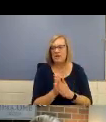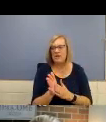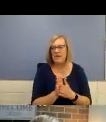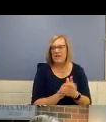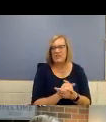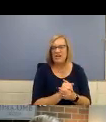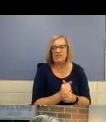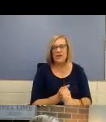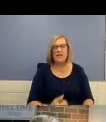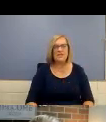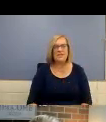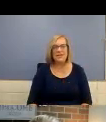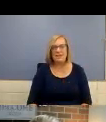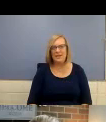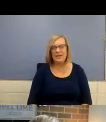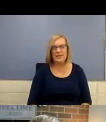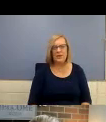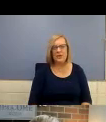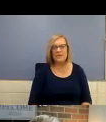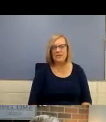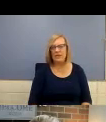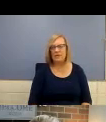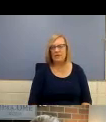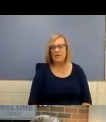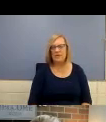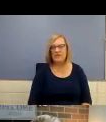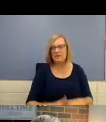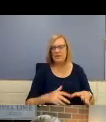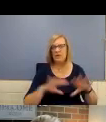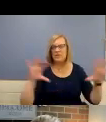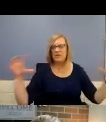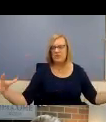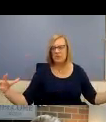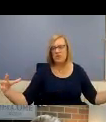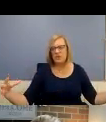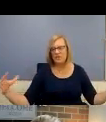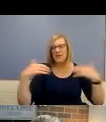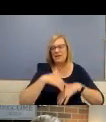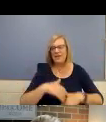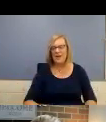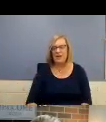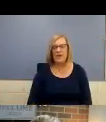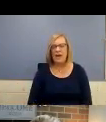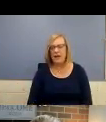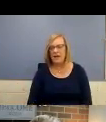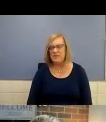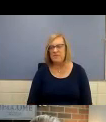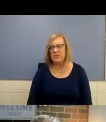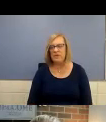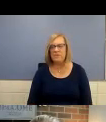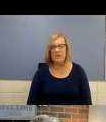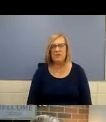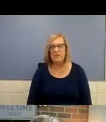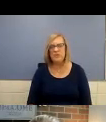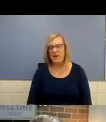heart. It's a chance for kids that don't get to see each other because they go to separate school districts to get together and have some fun